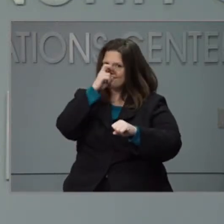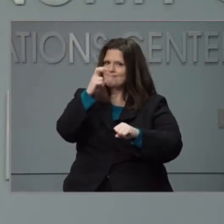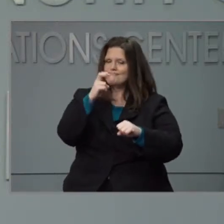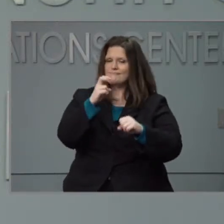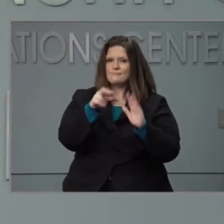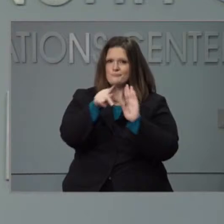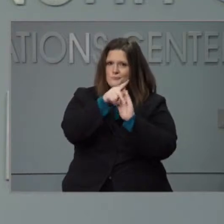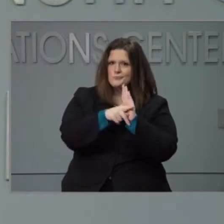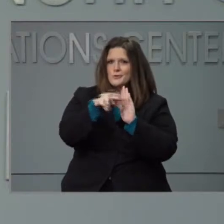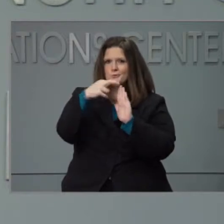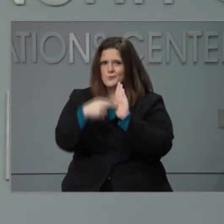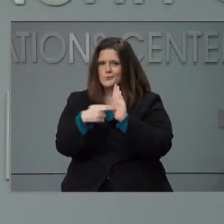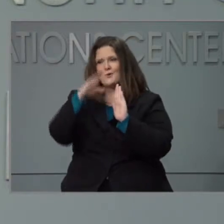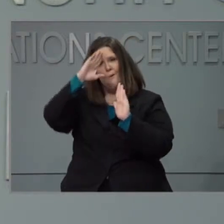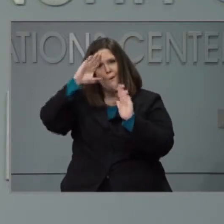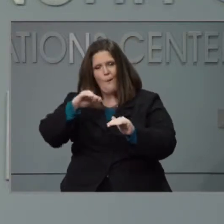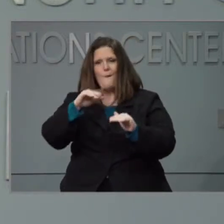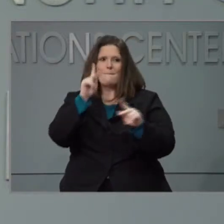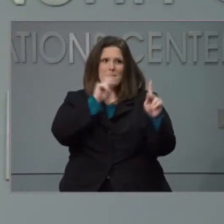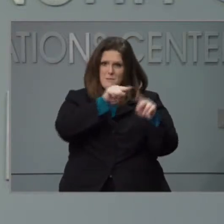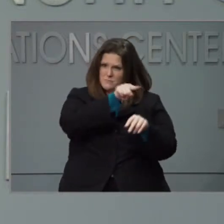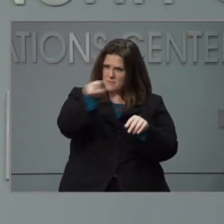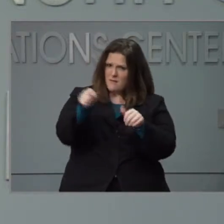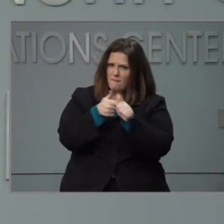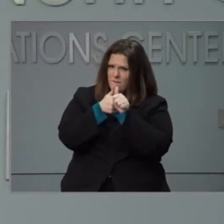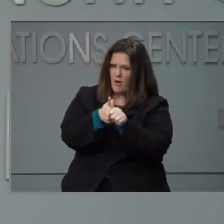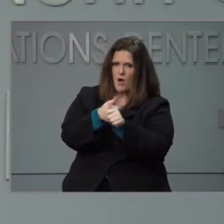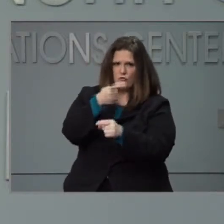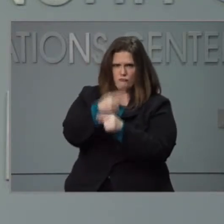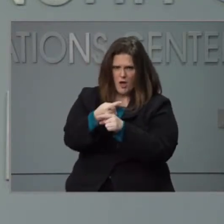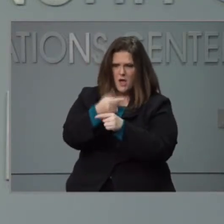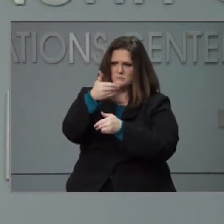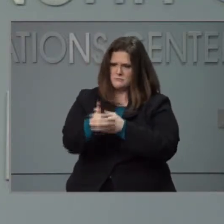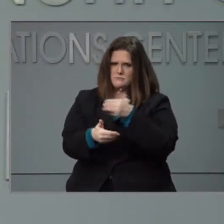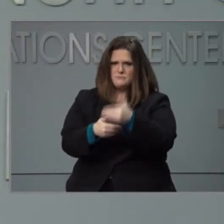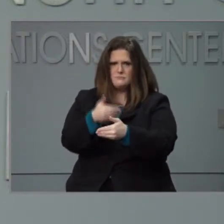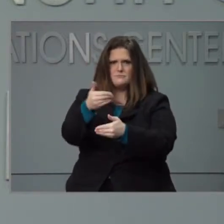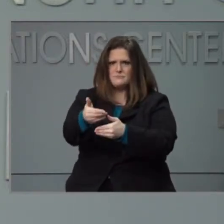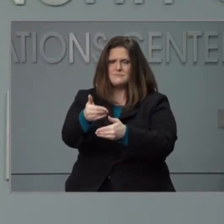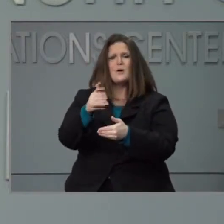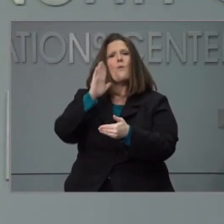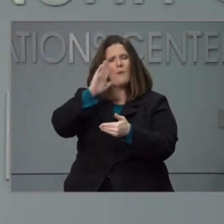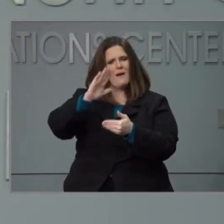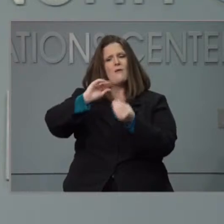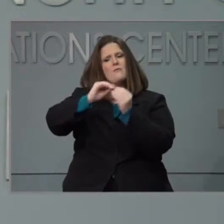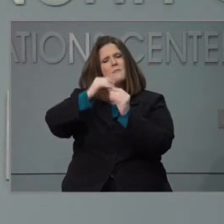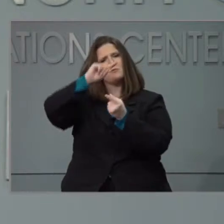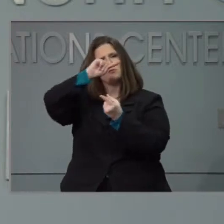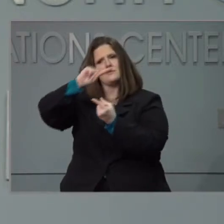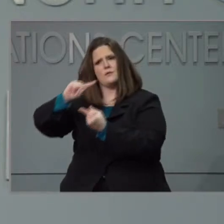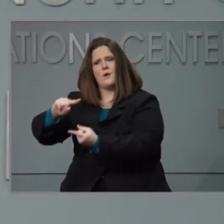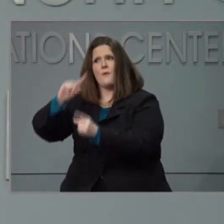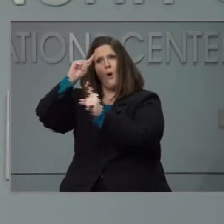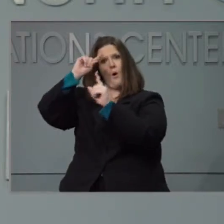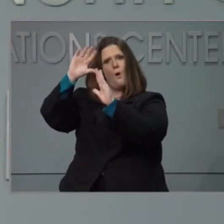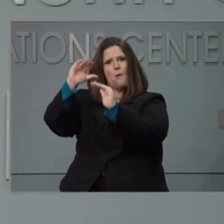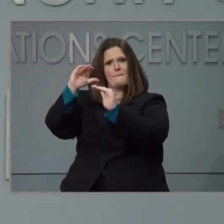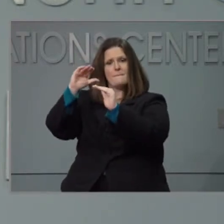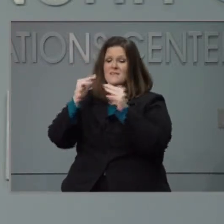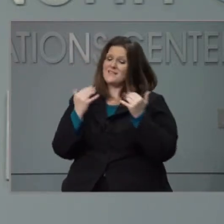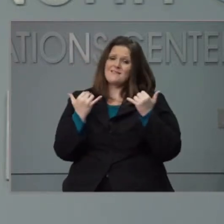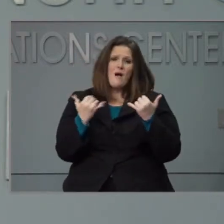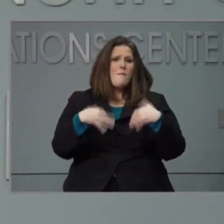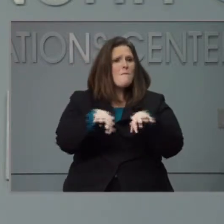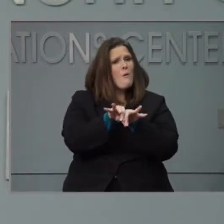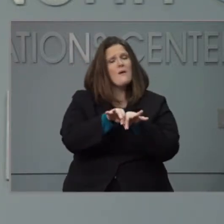things can lower these numbers. It's critical that we take this time to focus on the